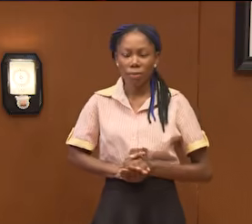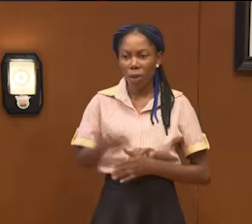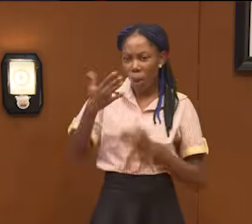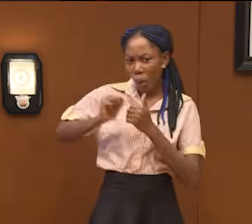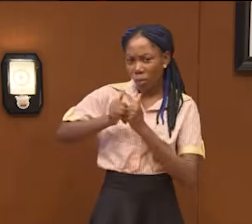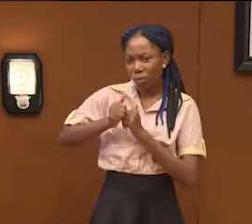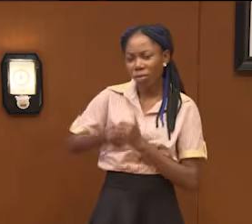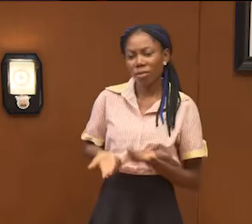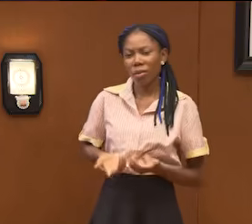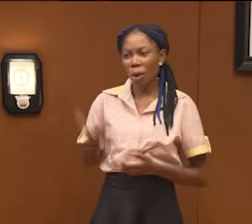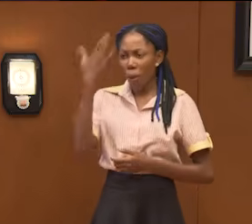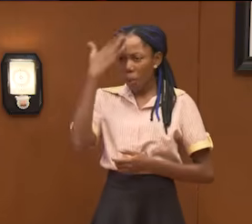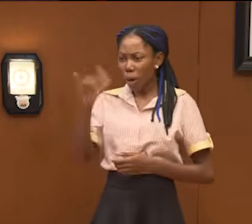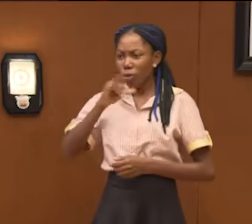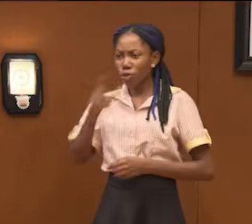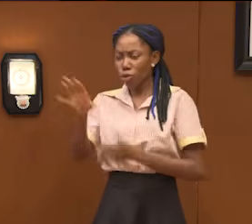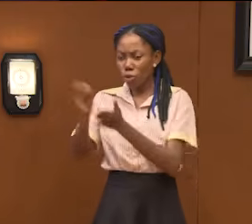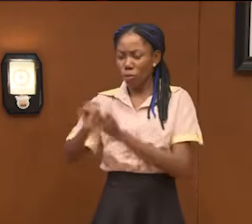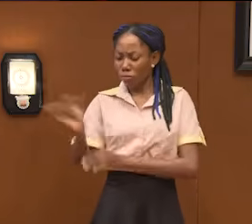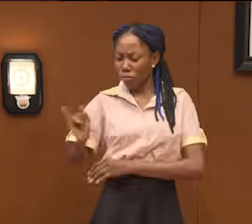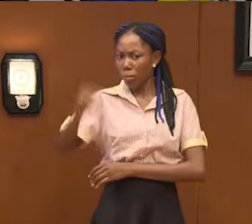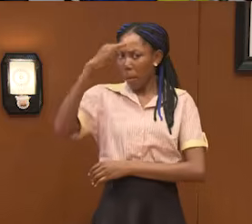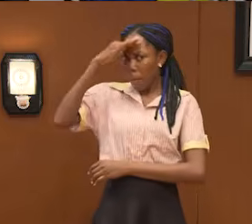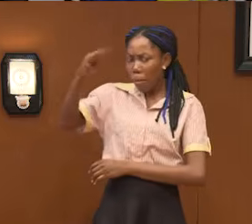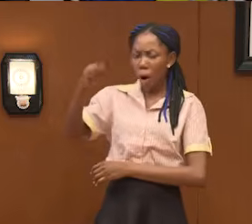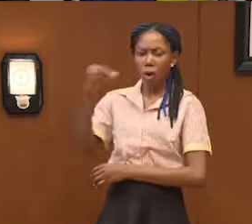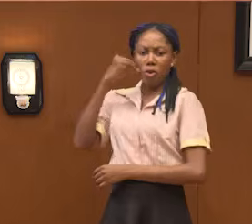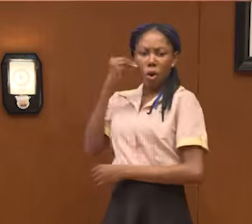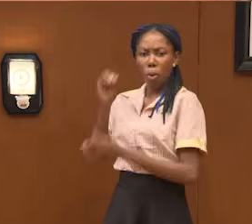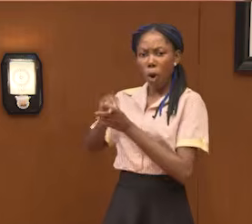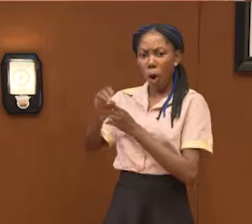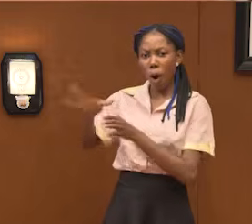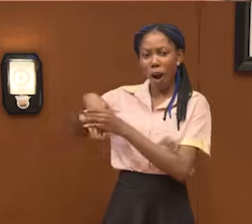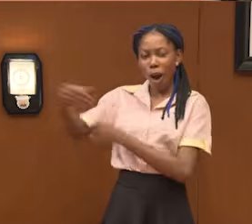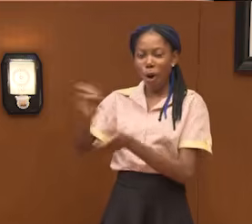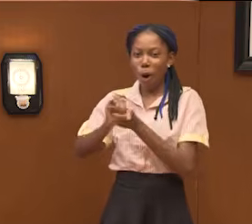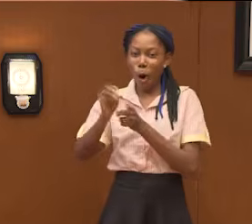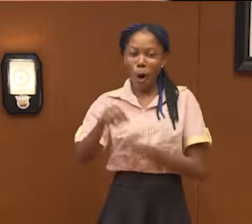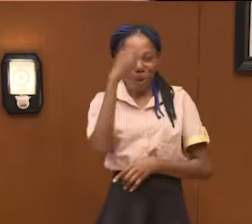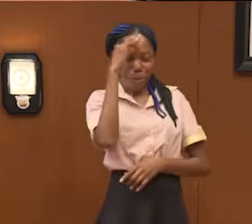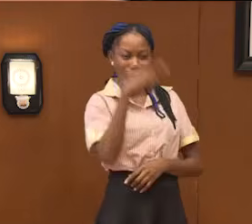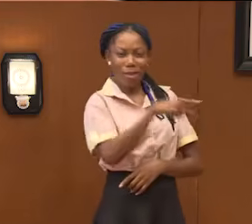Why don't you pick a man your size outside? Or pick Onaki?